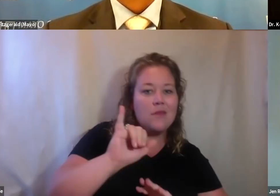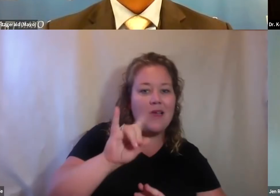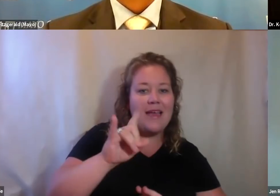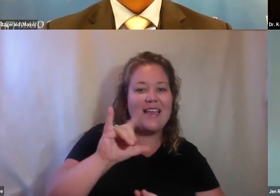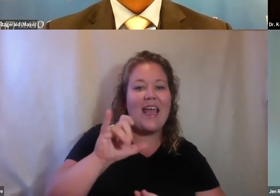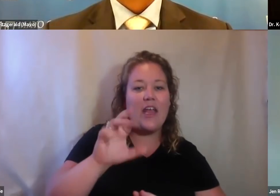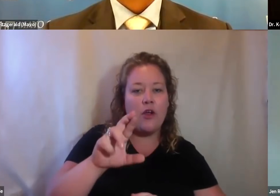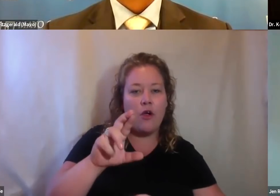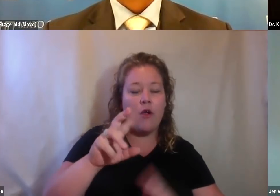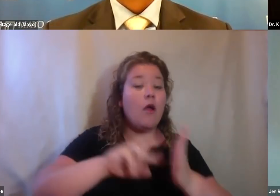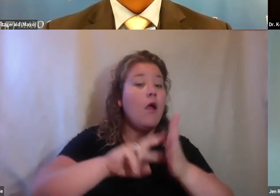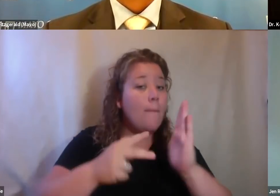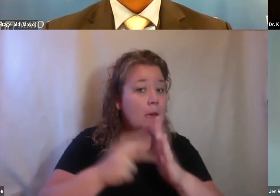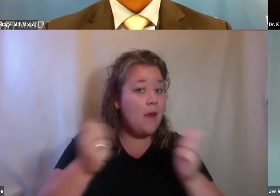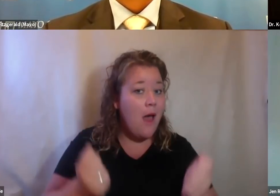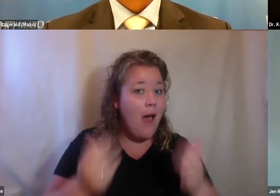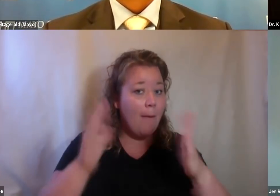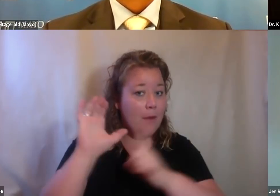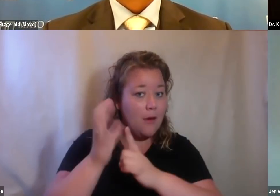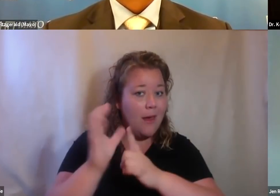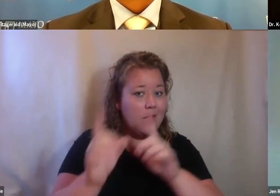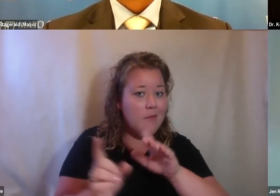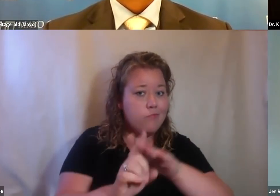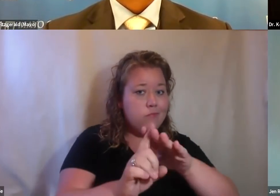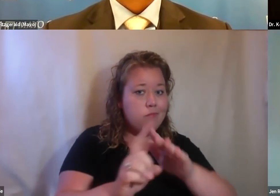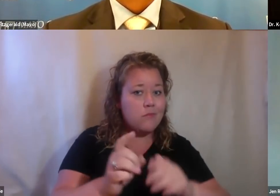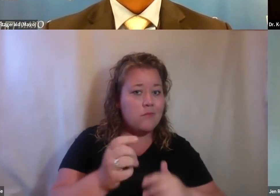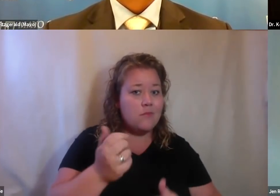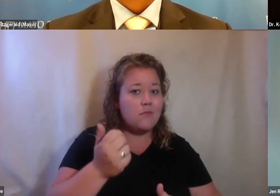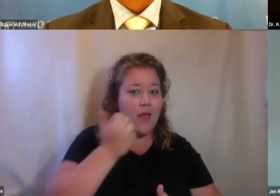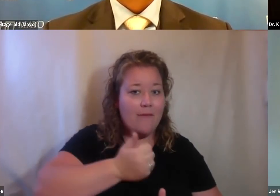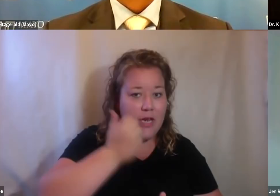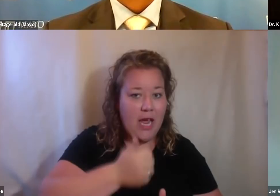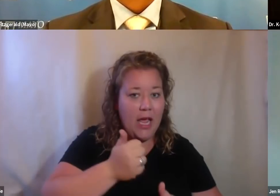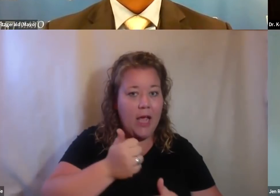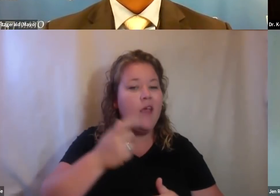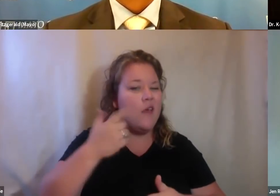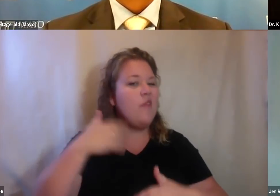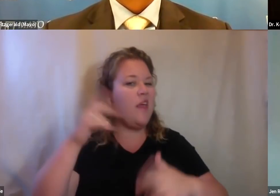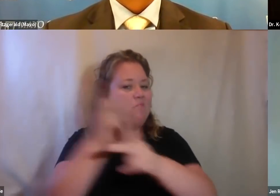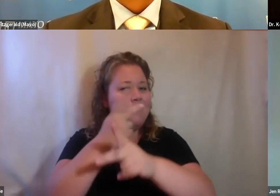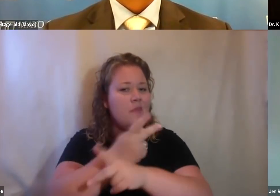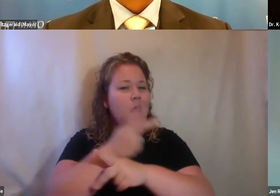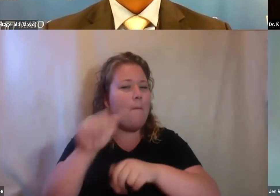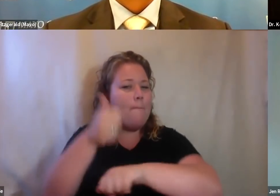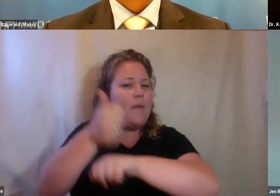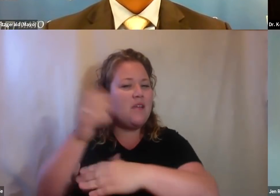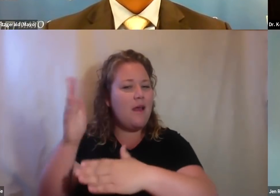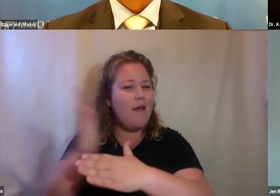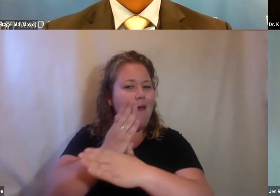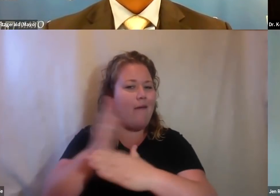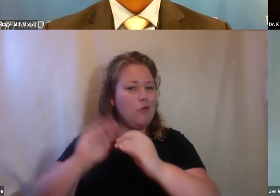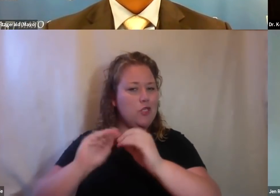rate per 100,000 people on a 7-day rolling average, and disease activity as reflected in